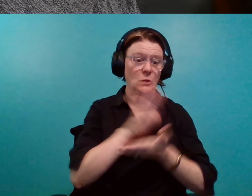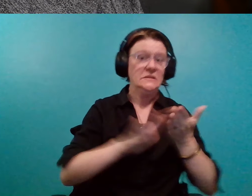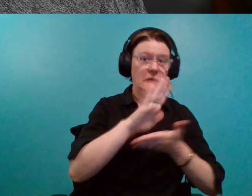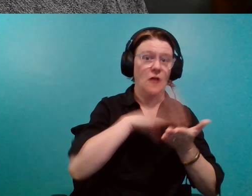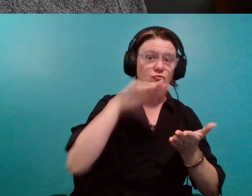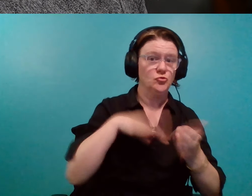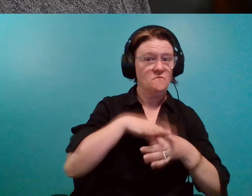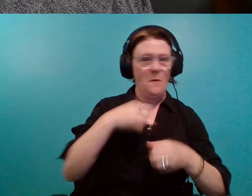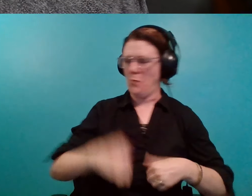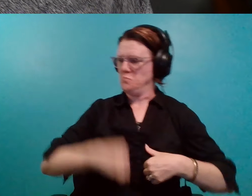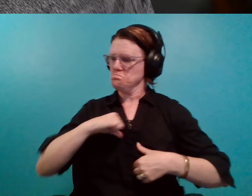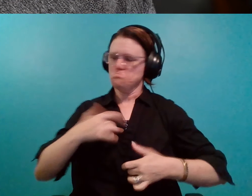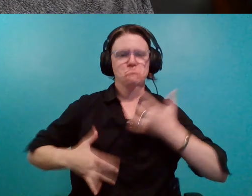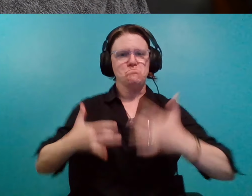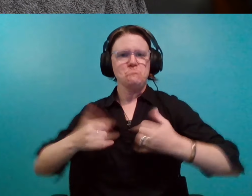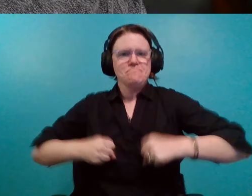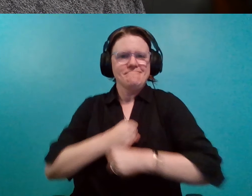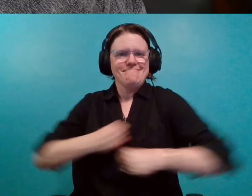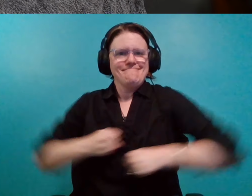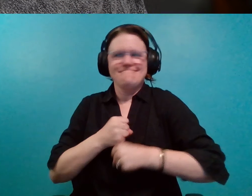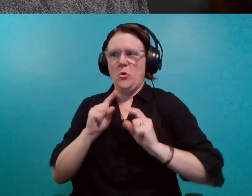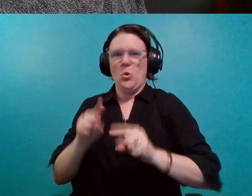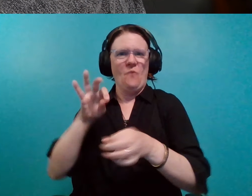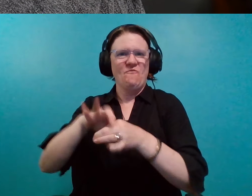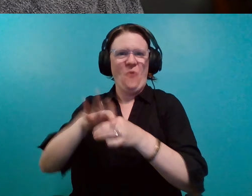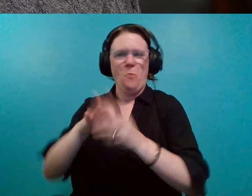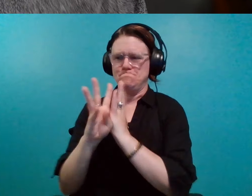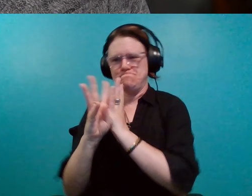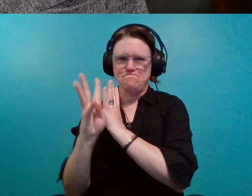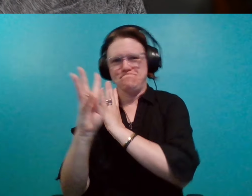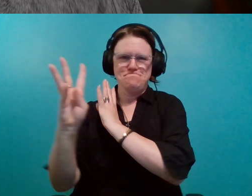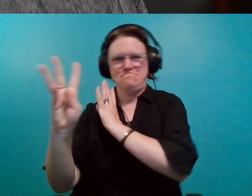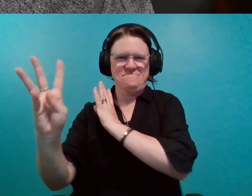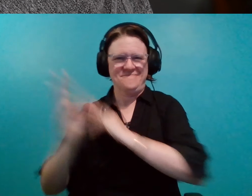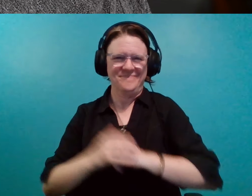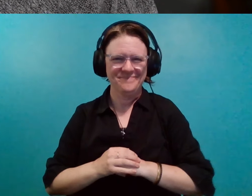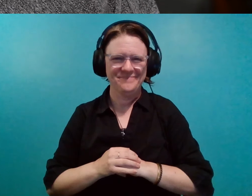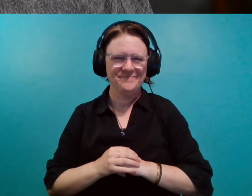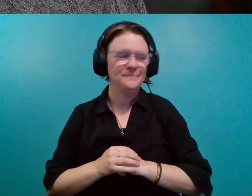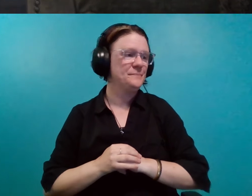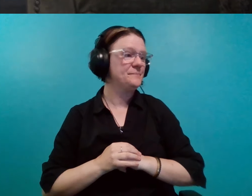voted. And I was all proud and excited. I get to vote for the first time, waiting in line.